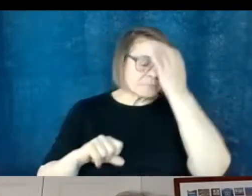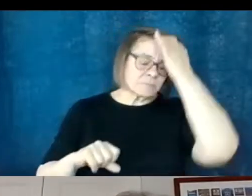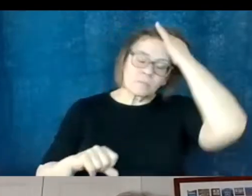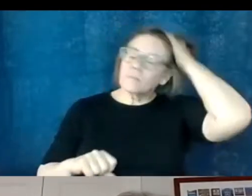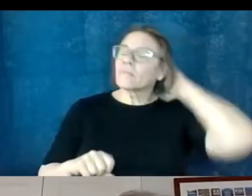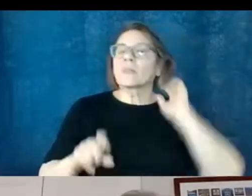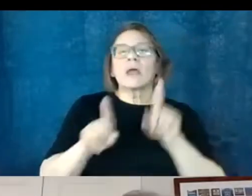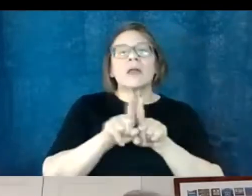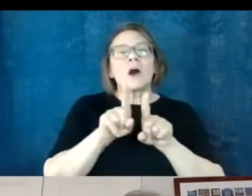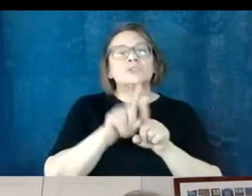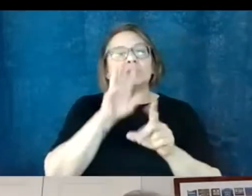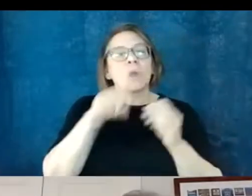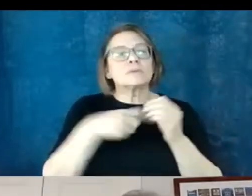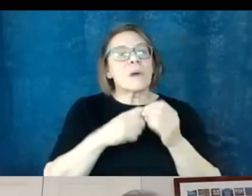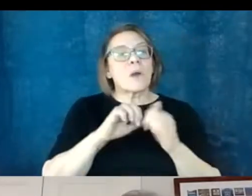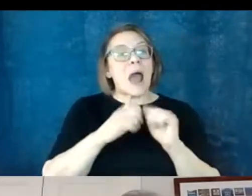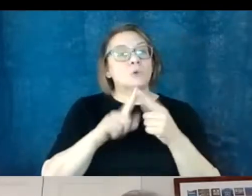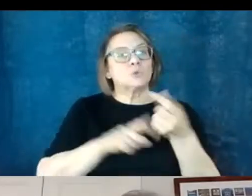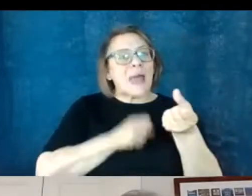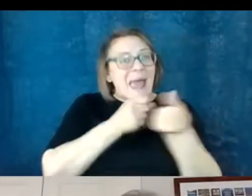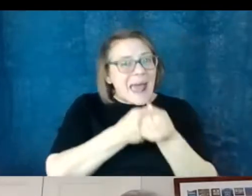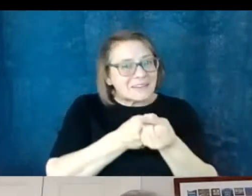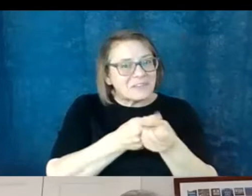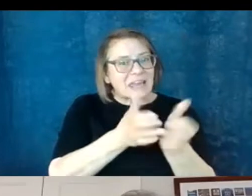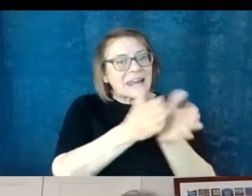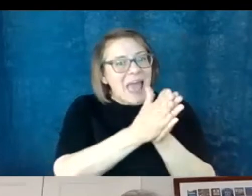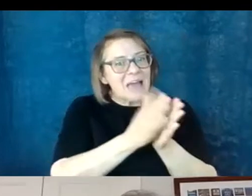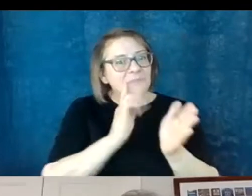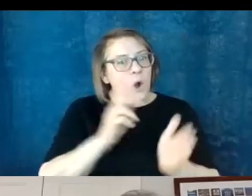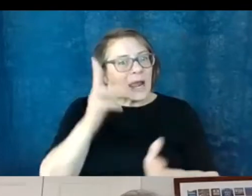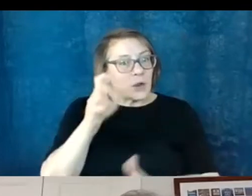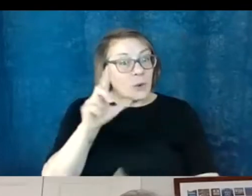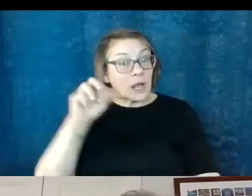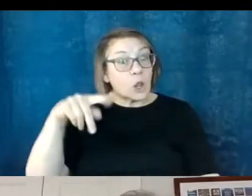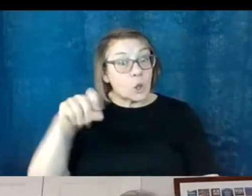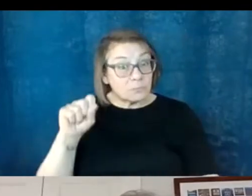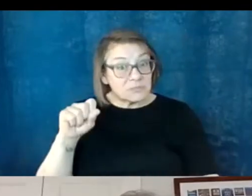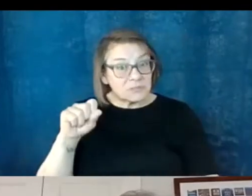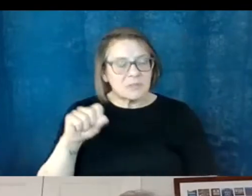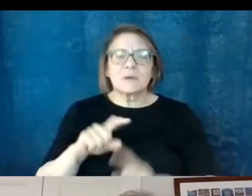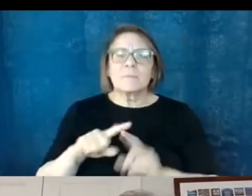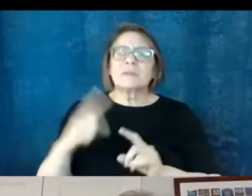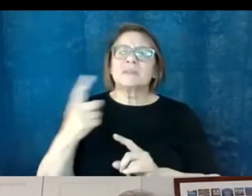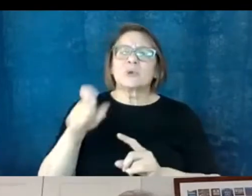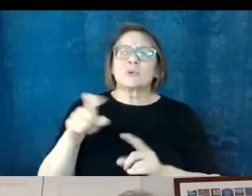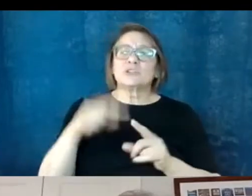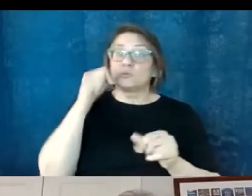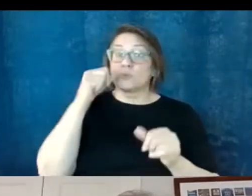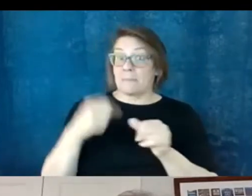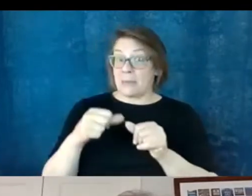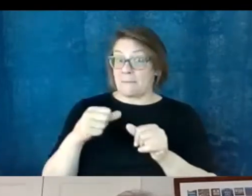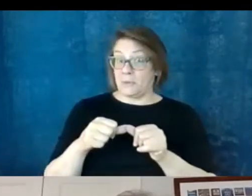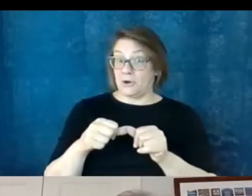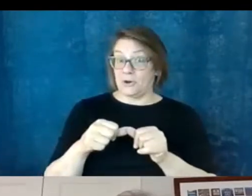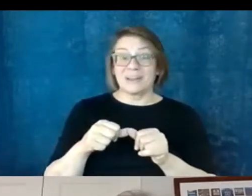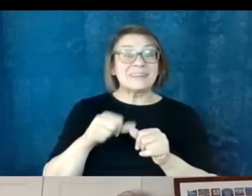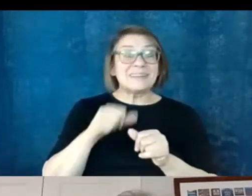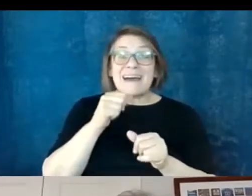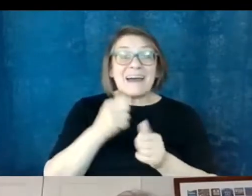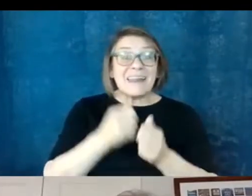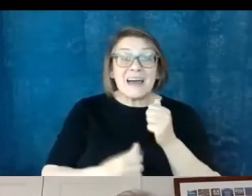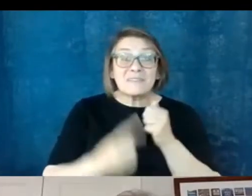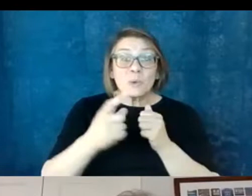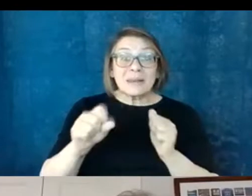how to advocate for hearing loops. One thing though that I think we also still need to remember is that not everybody